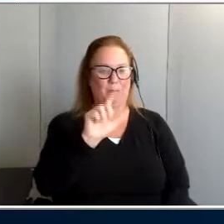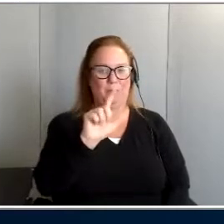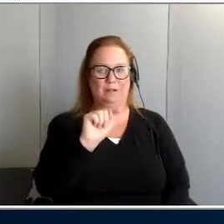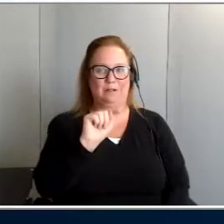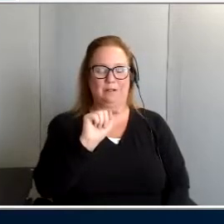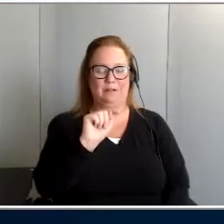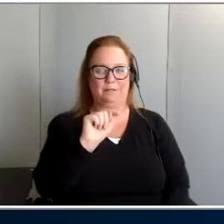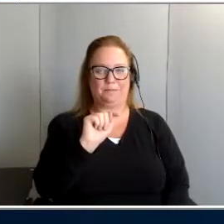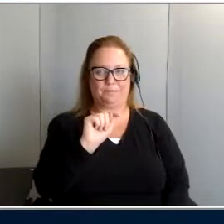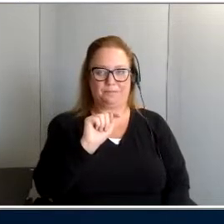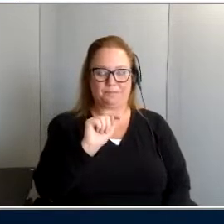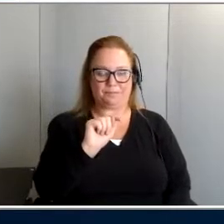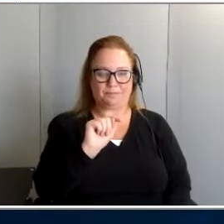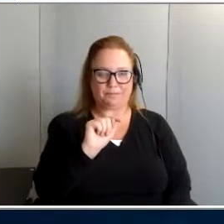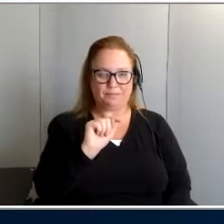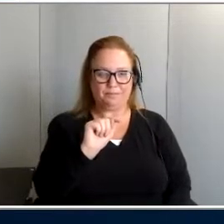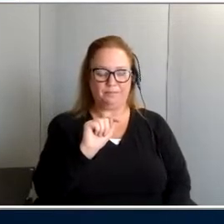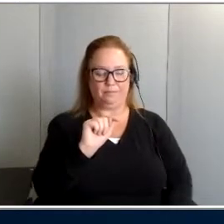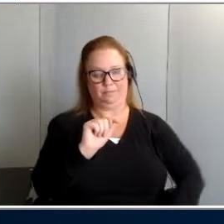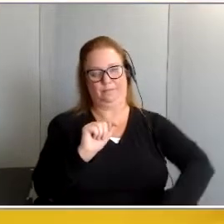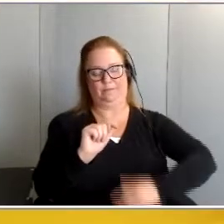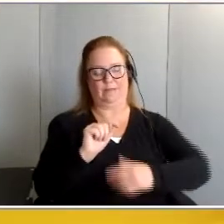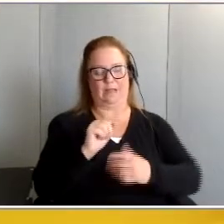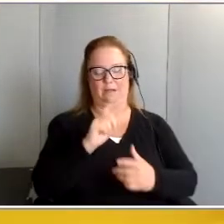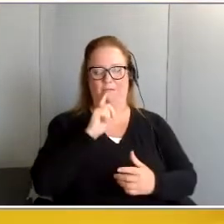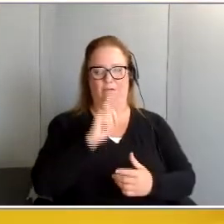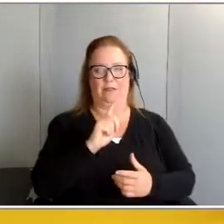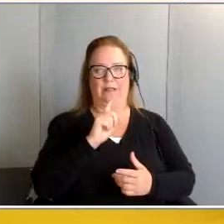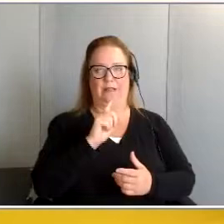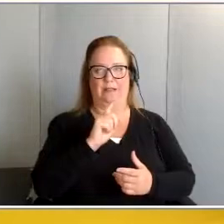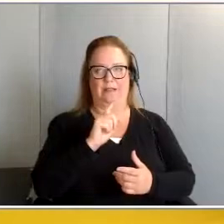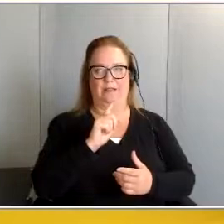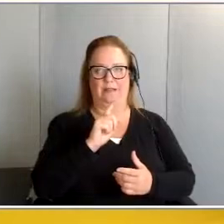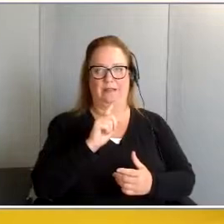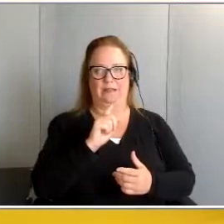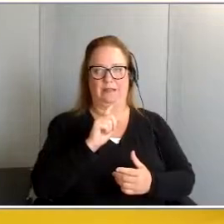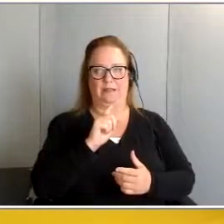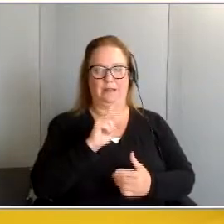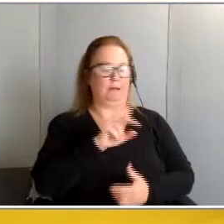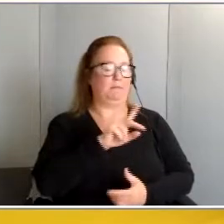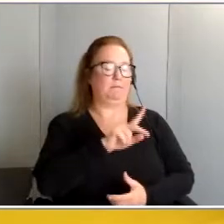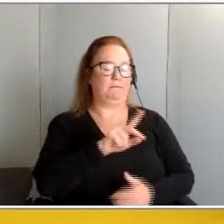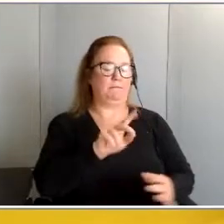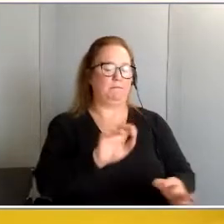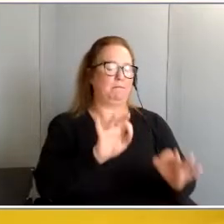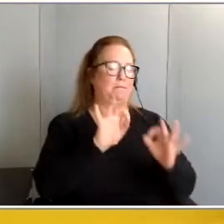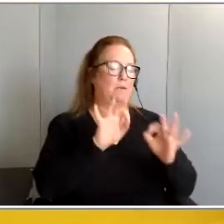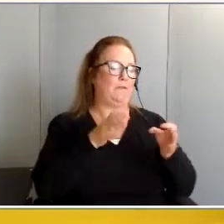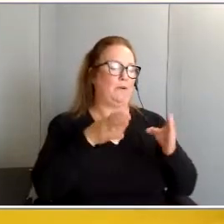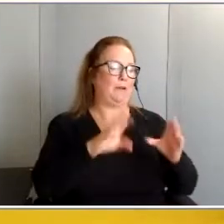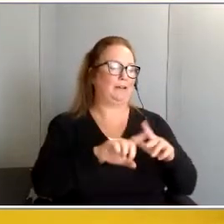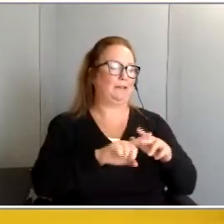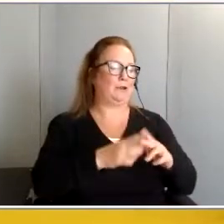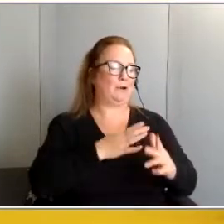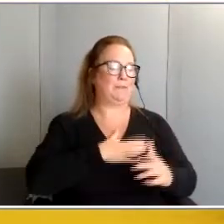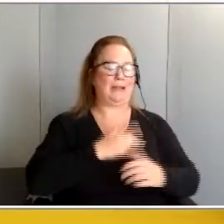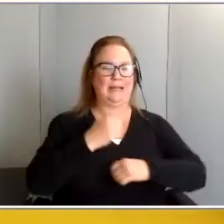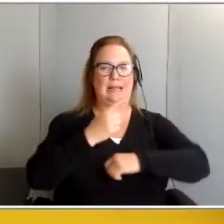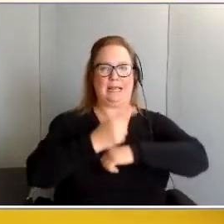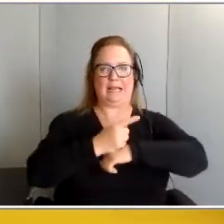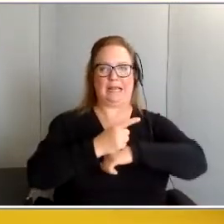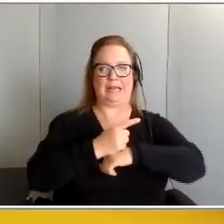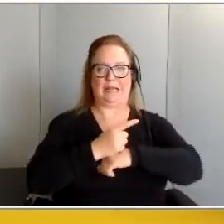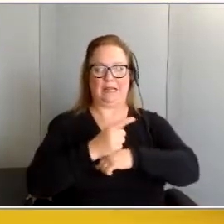I'm just so perfect way to start out the day, let me tell you. Now, Walt, just following up on that question, with